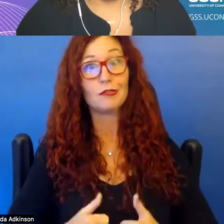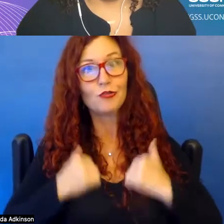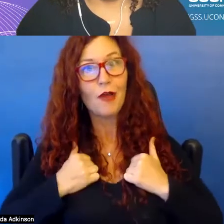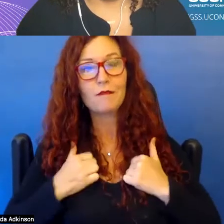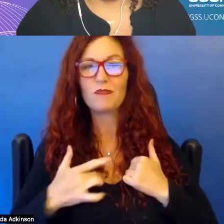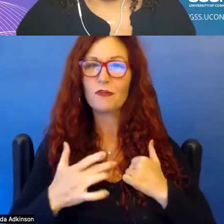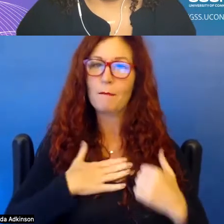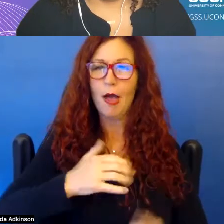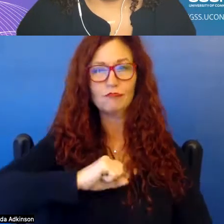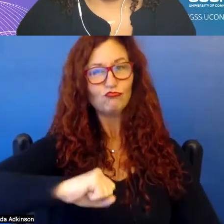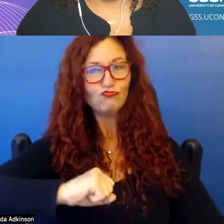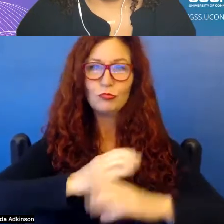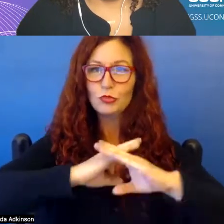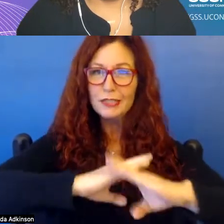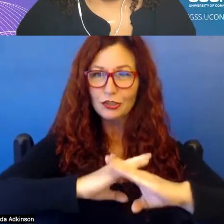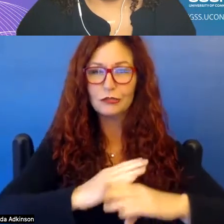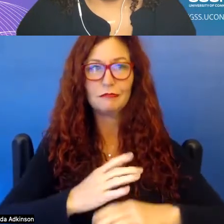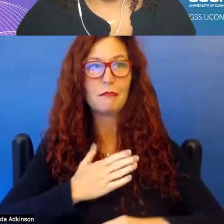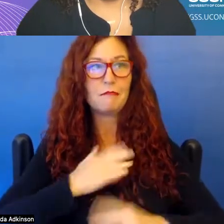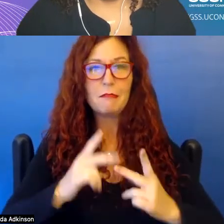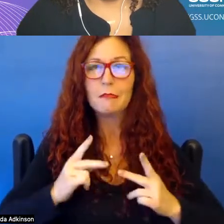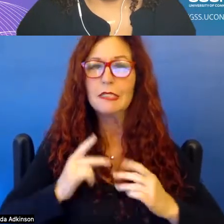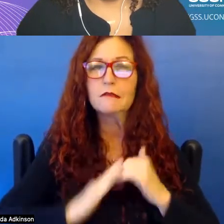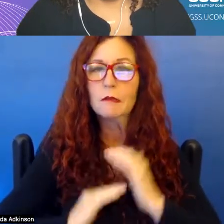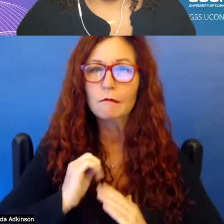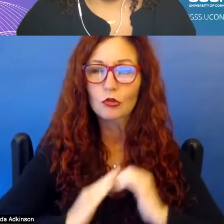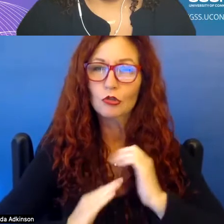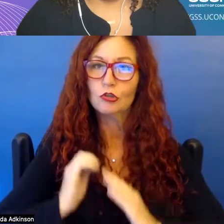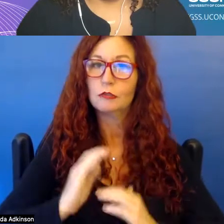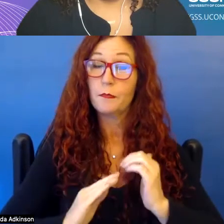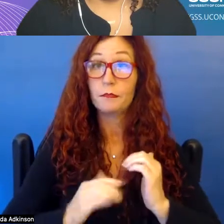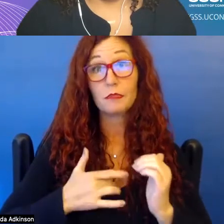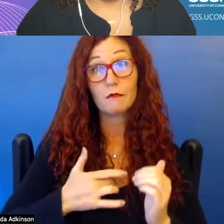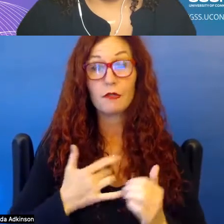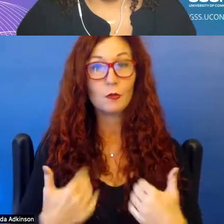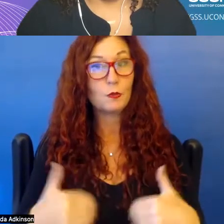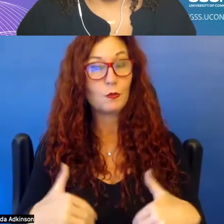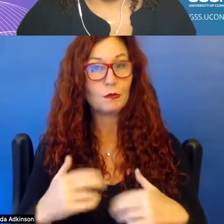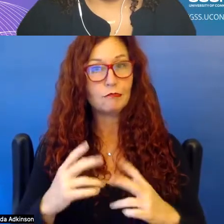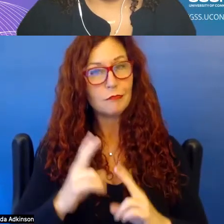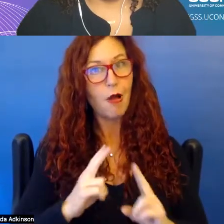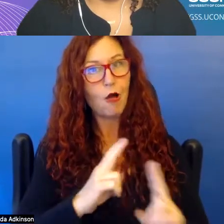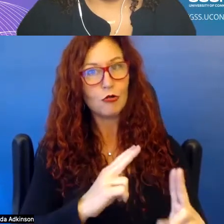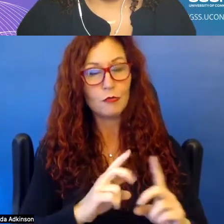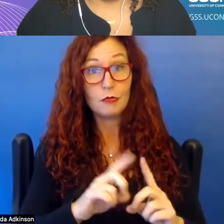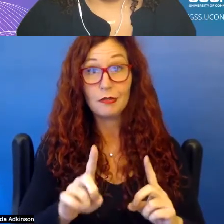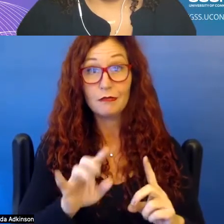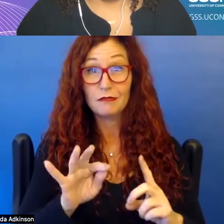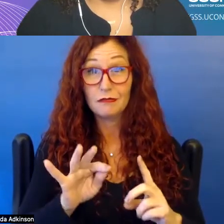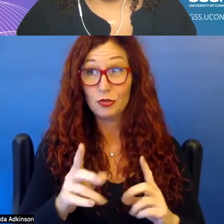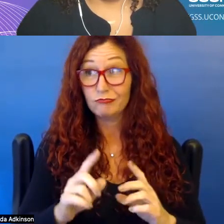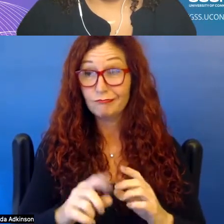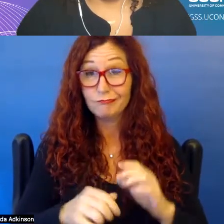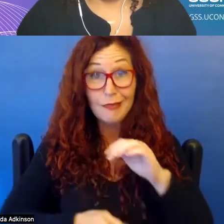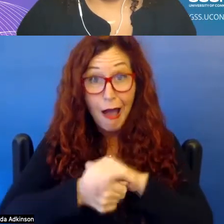where I found comfort. I also honor and recognize that not being out about being a survivor is where someone else